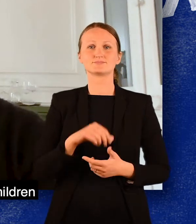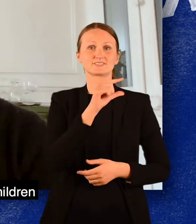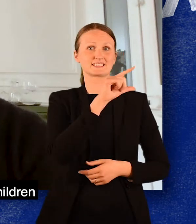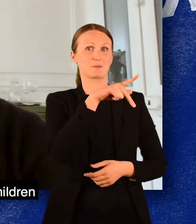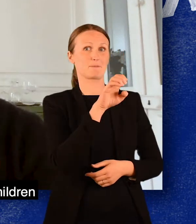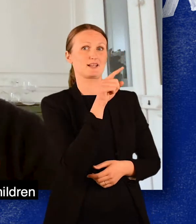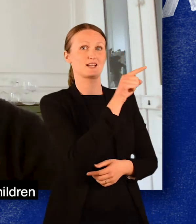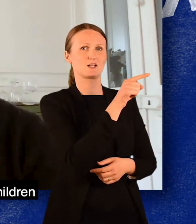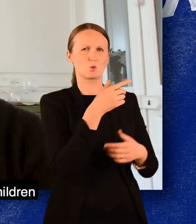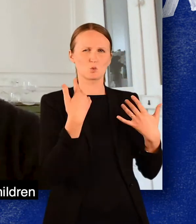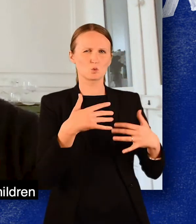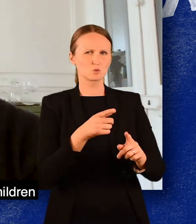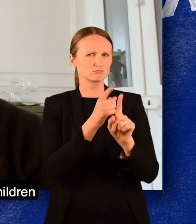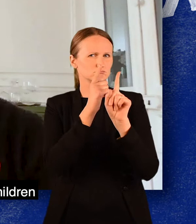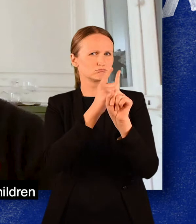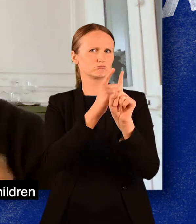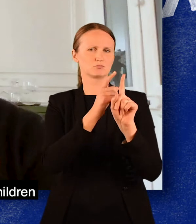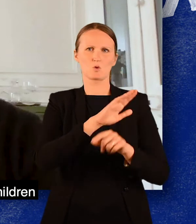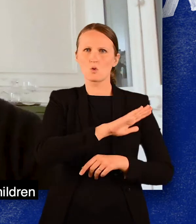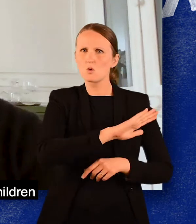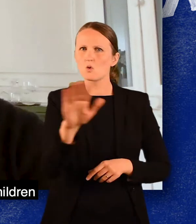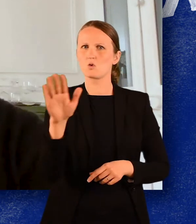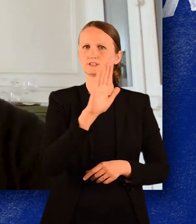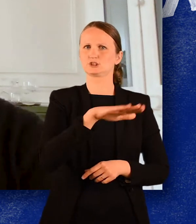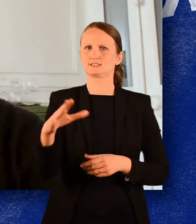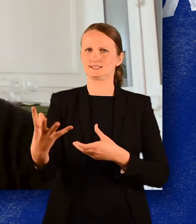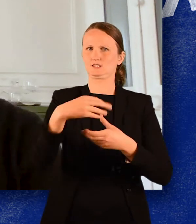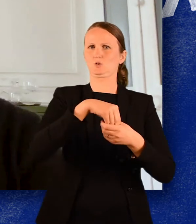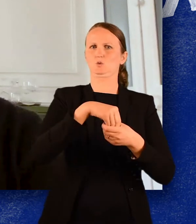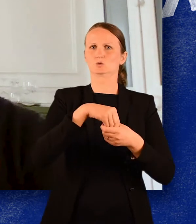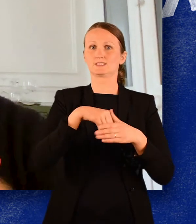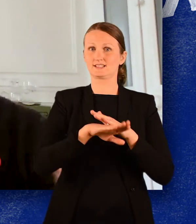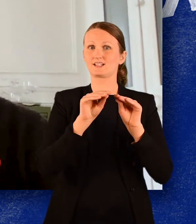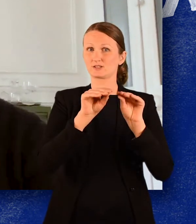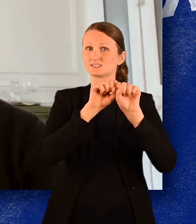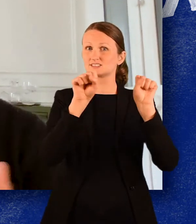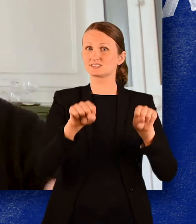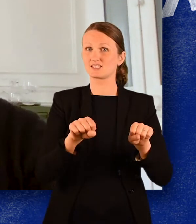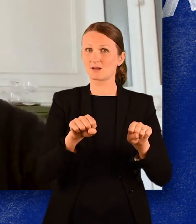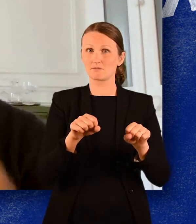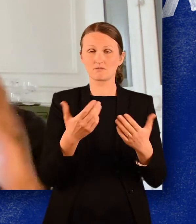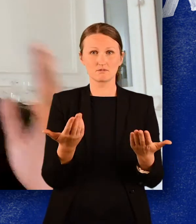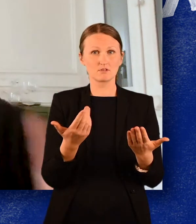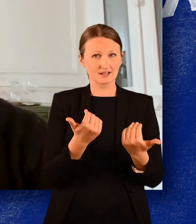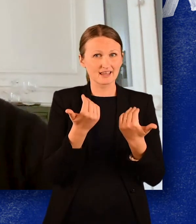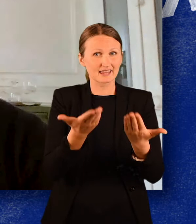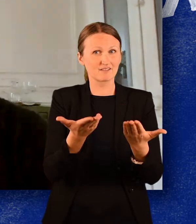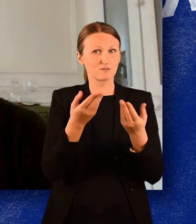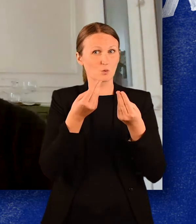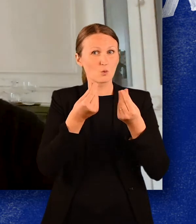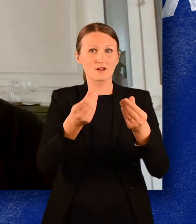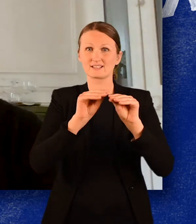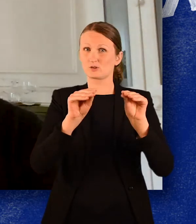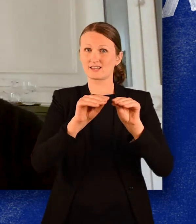is committed to including all children into education systems. It brings quality education to the most remote